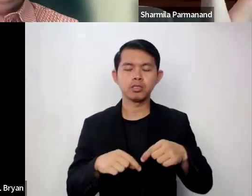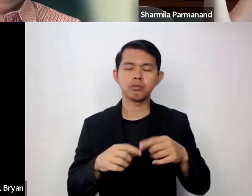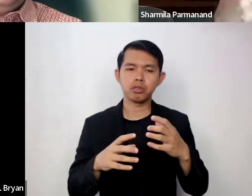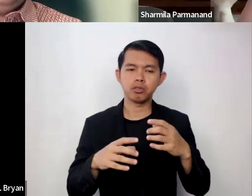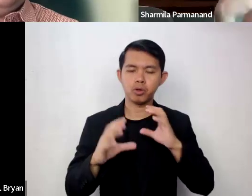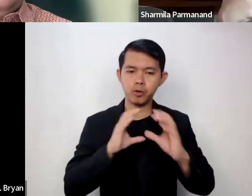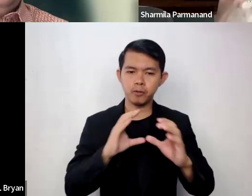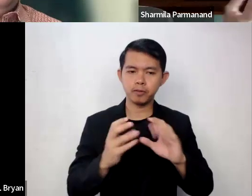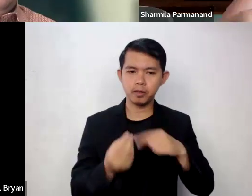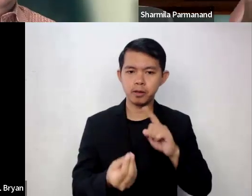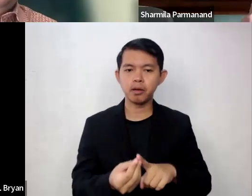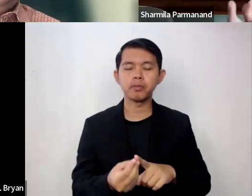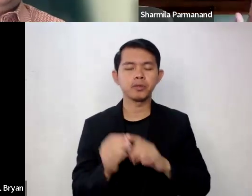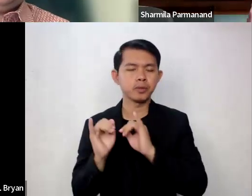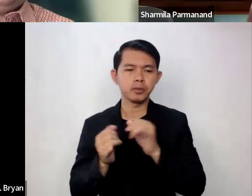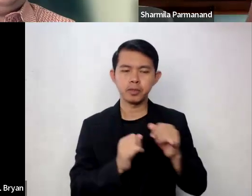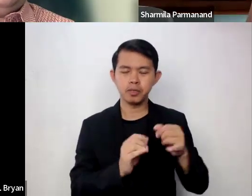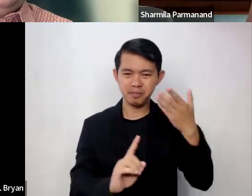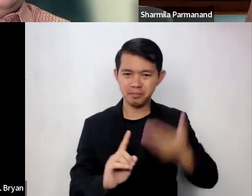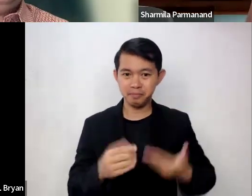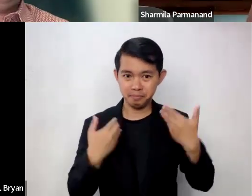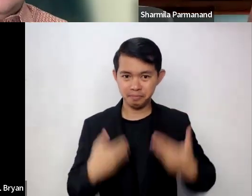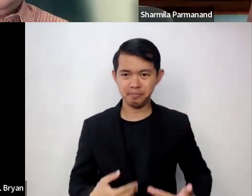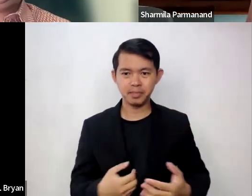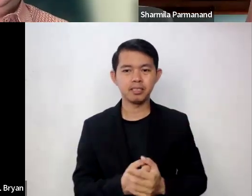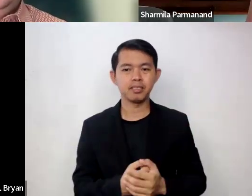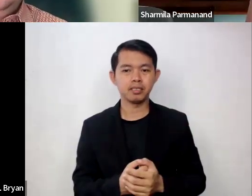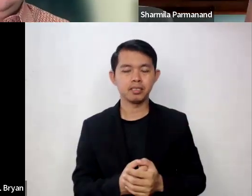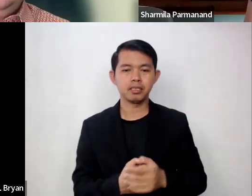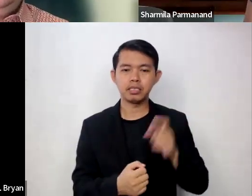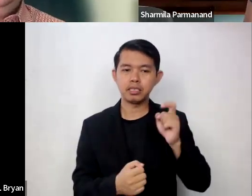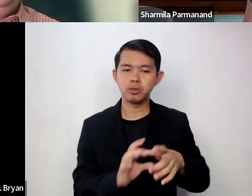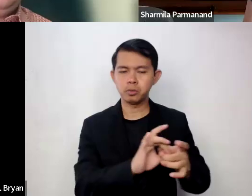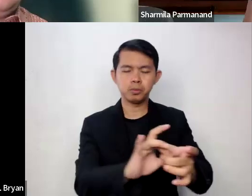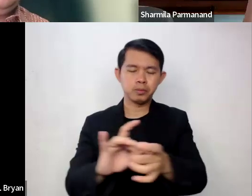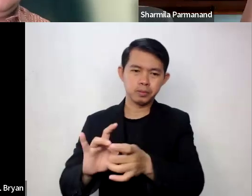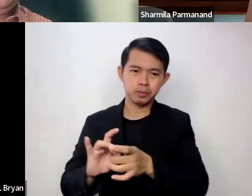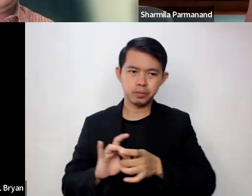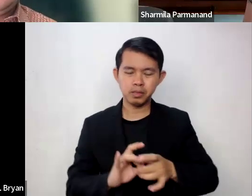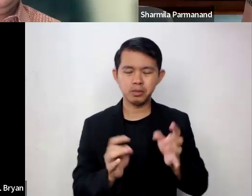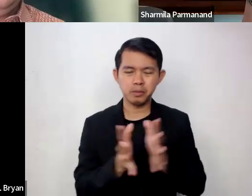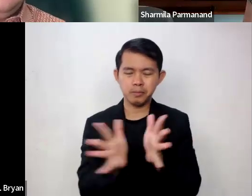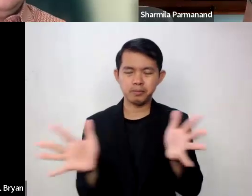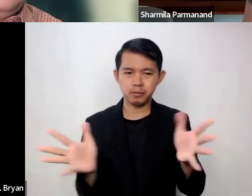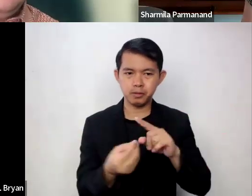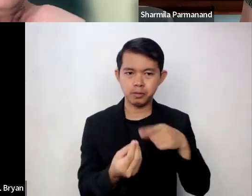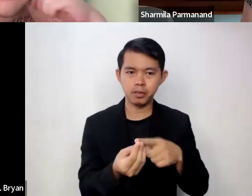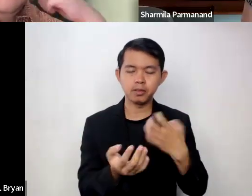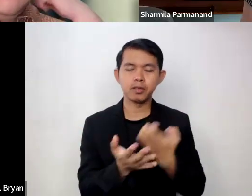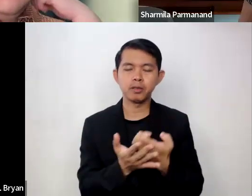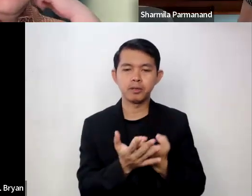individual rights to one's body cannot be divorced from broader collective conversations about economic